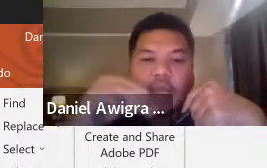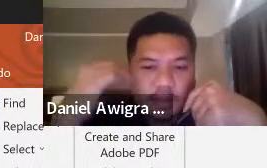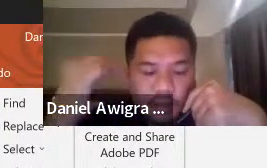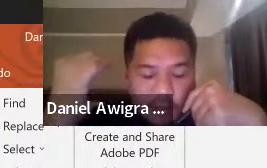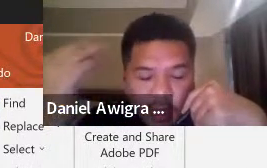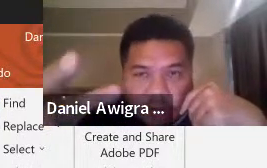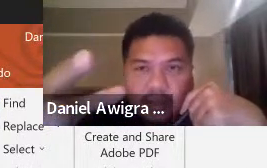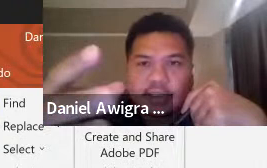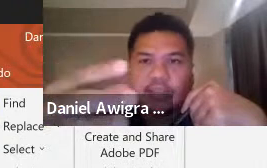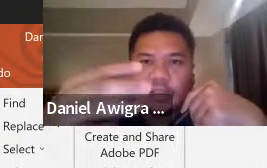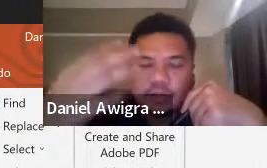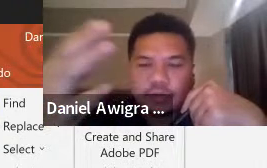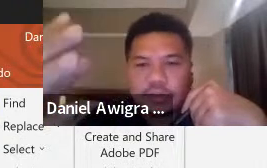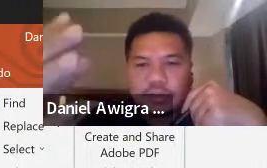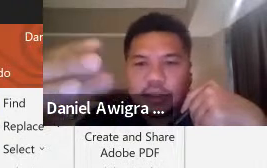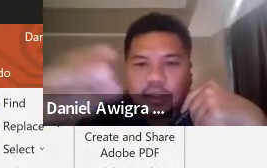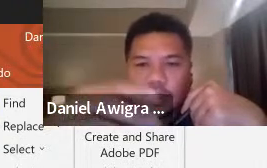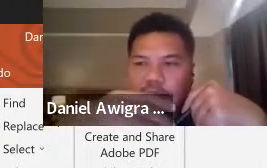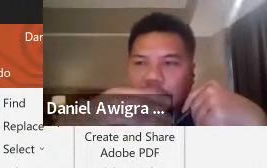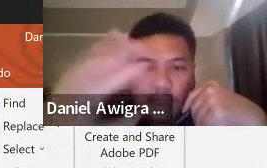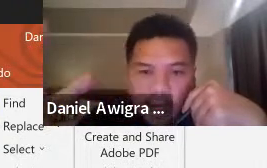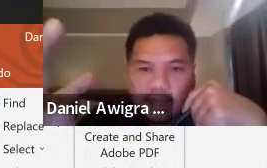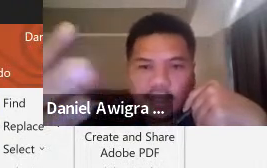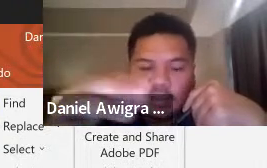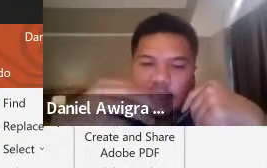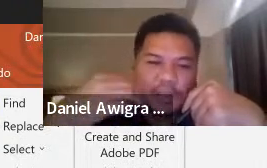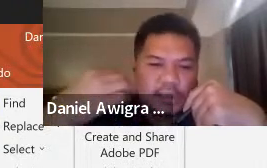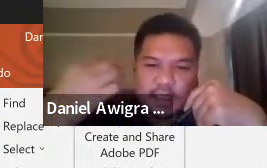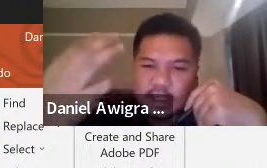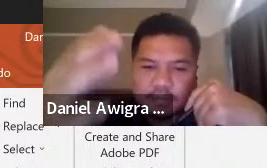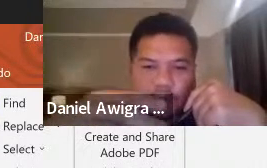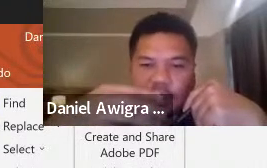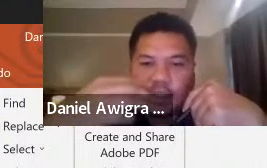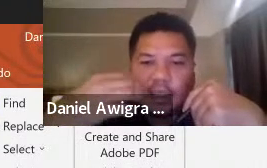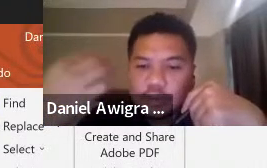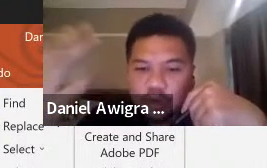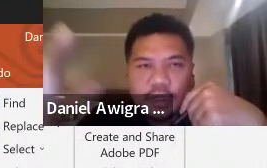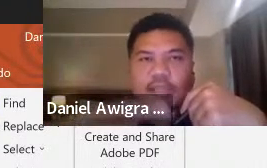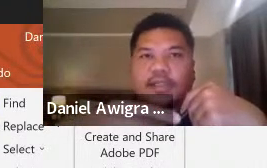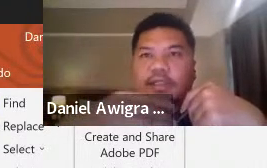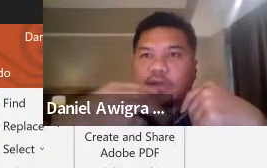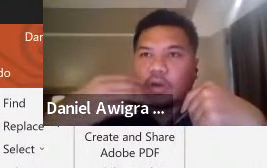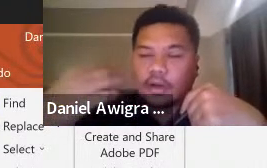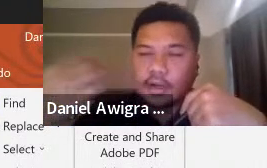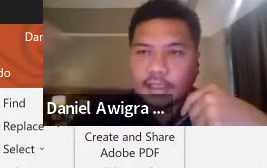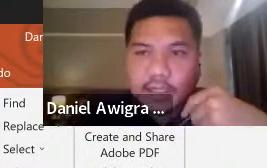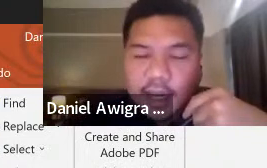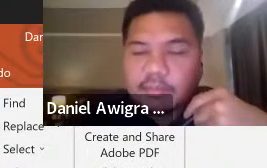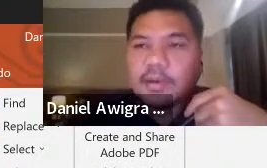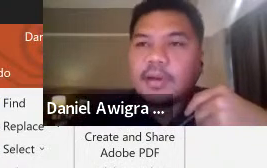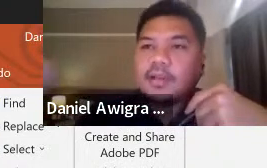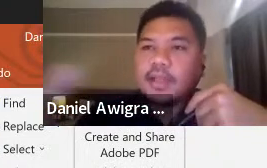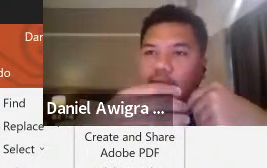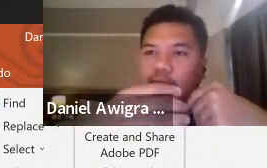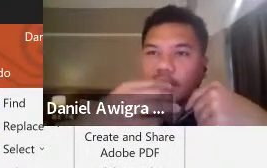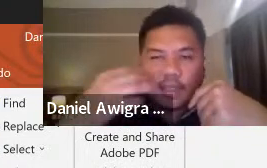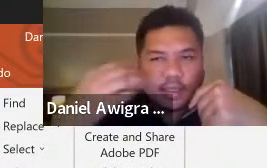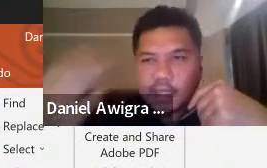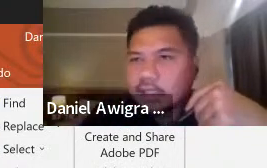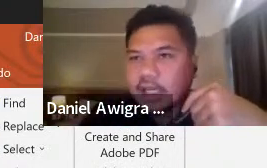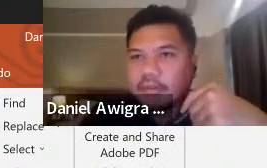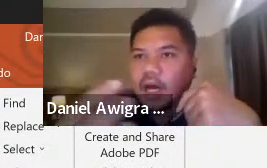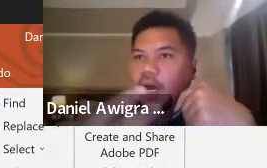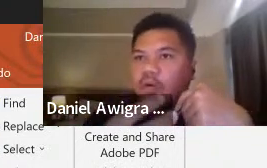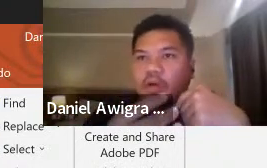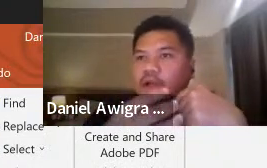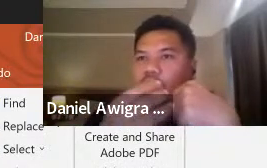narcotic, and narcotics issues is the drug. It's like basically about the issue of transnational organized crime, that they